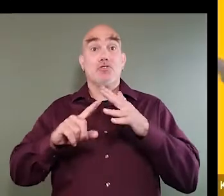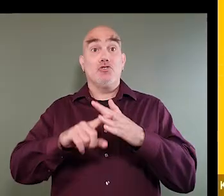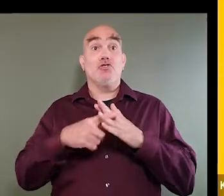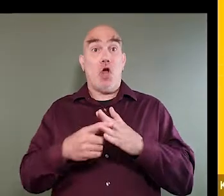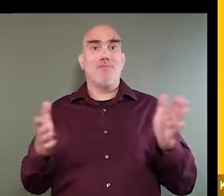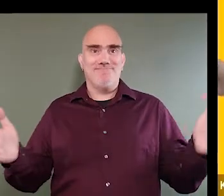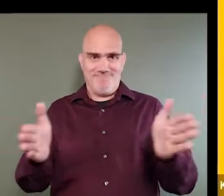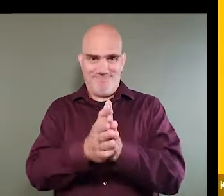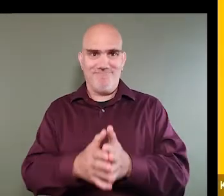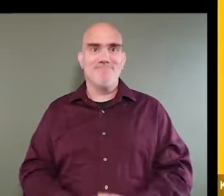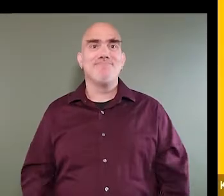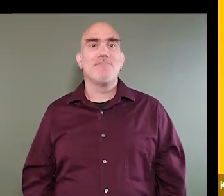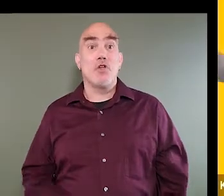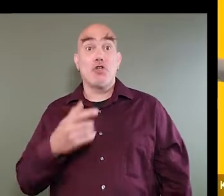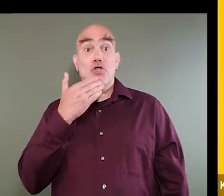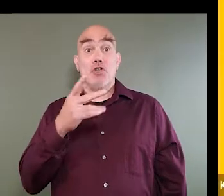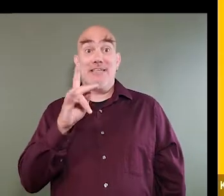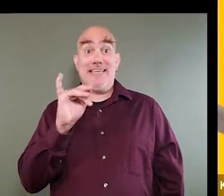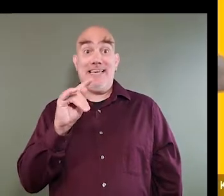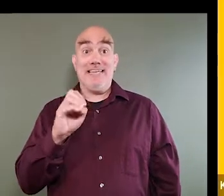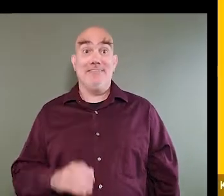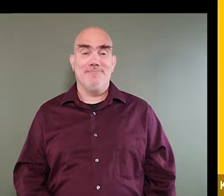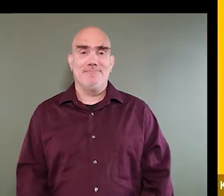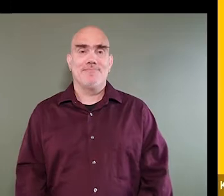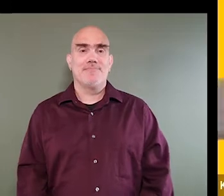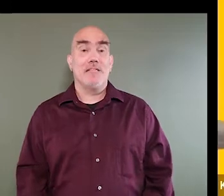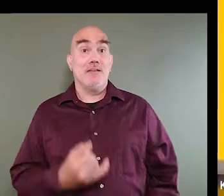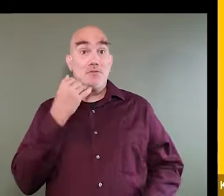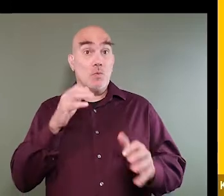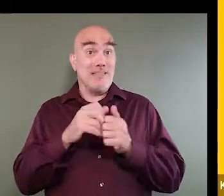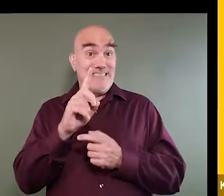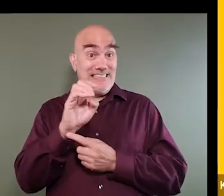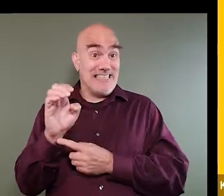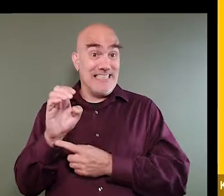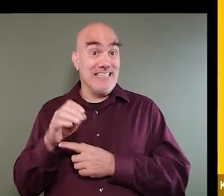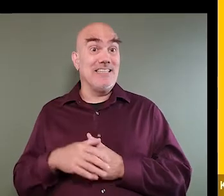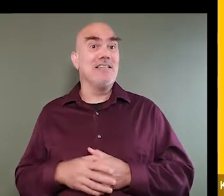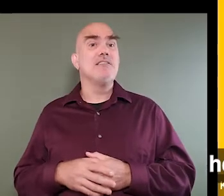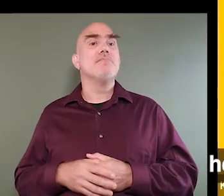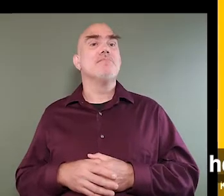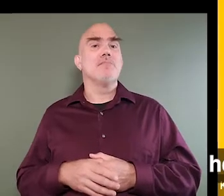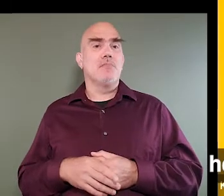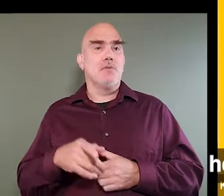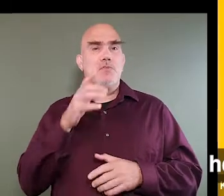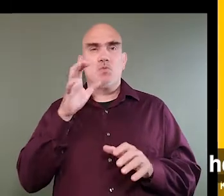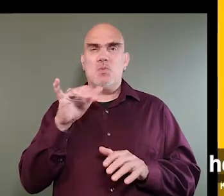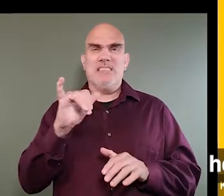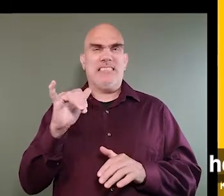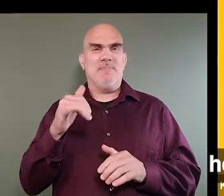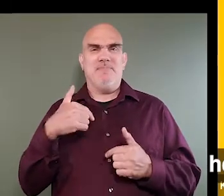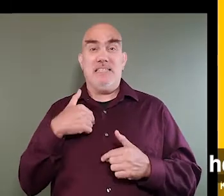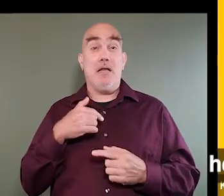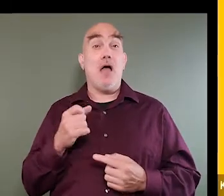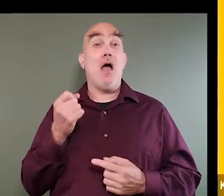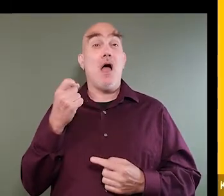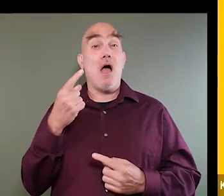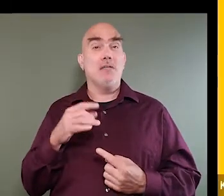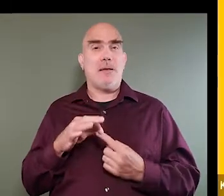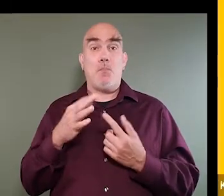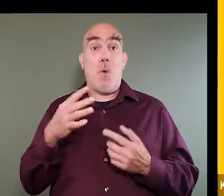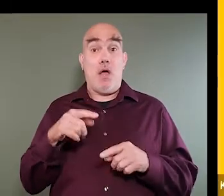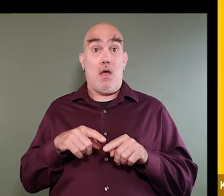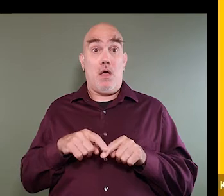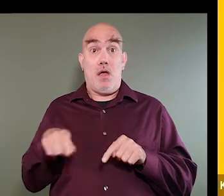position. Looks good, Katie. If you're doing it with D, he's going to be doing the same thing I was, but instead